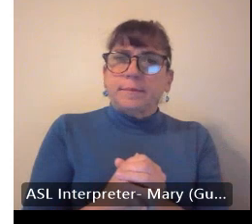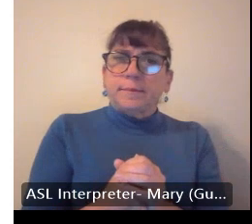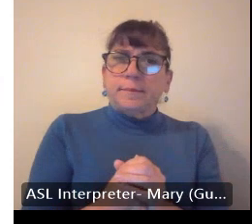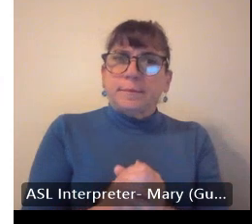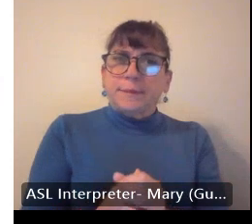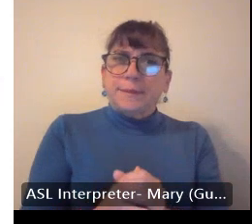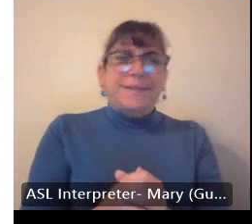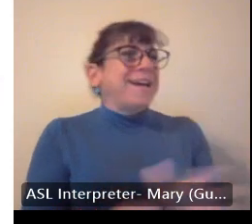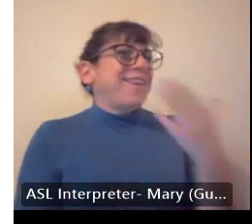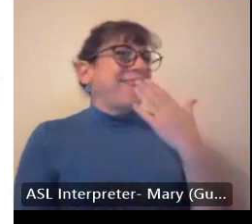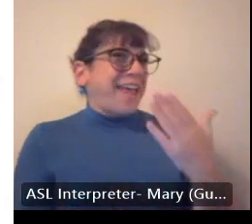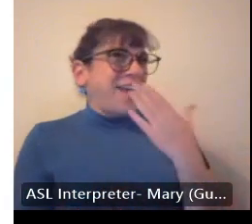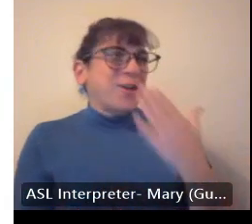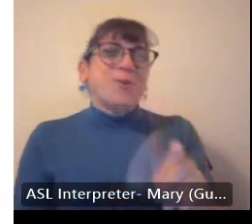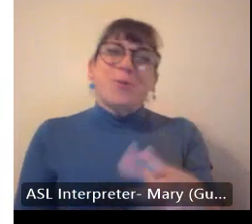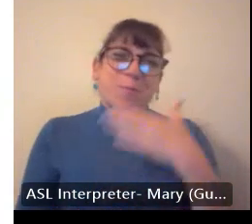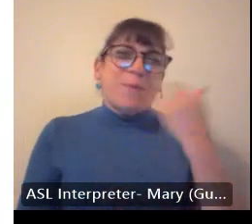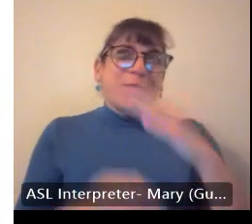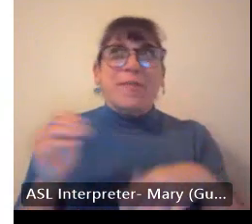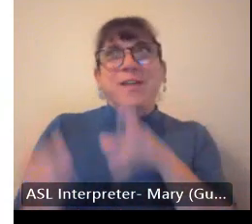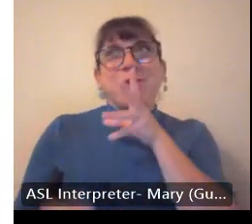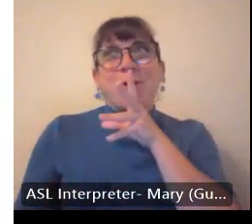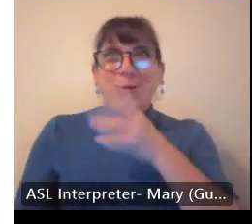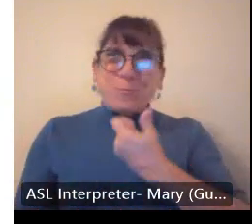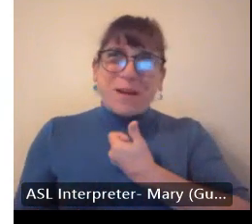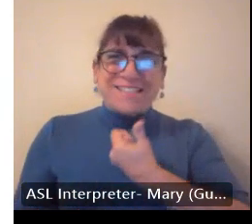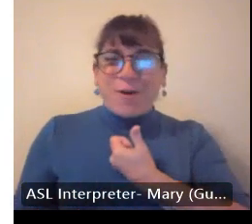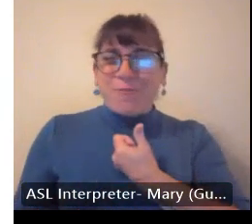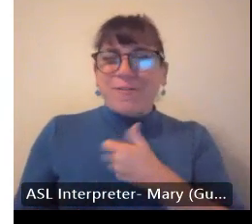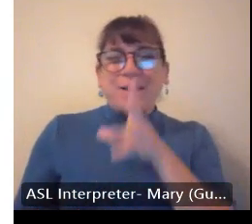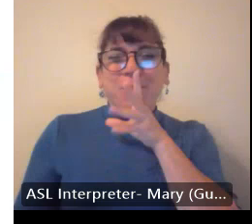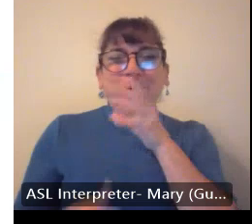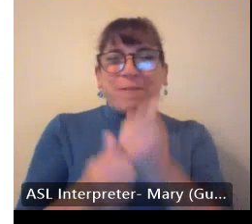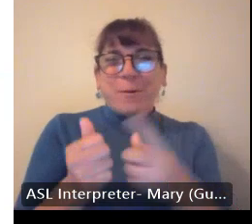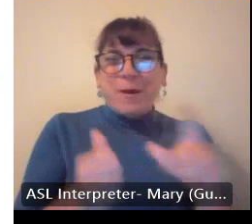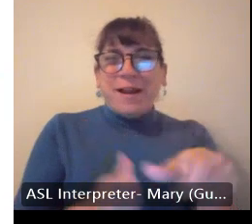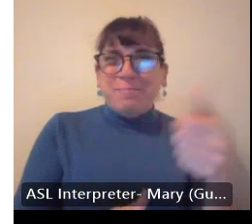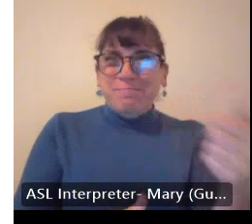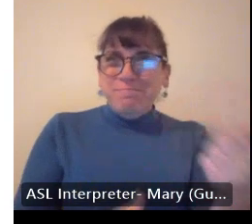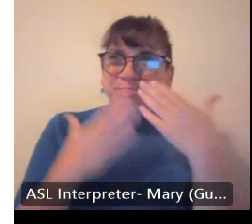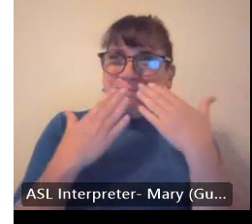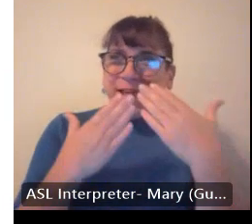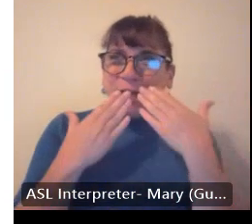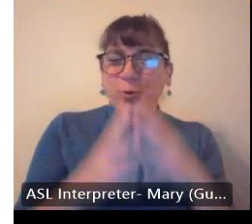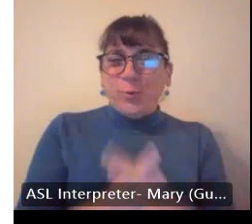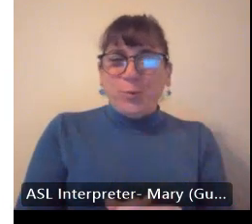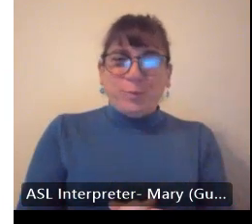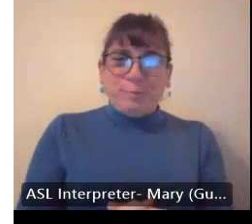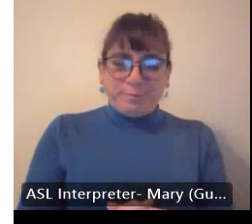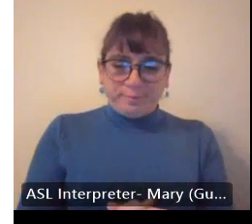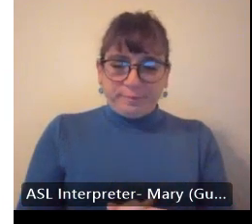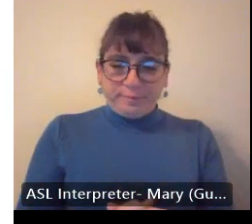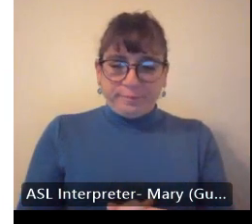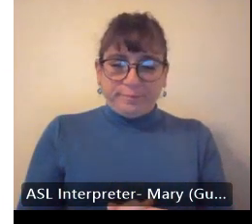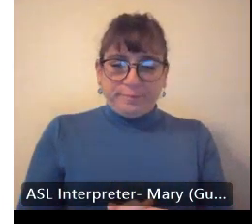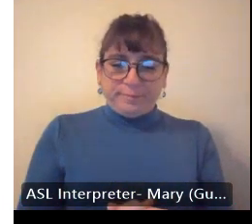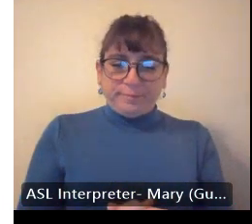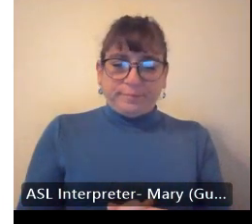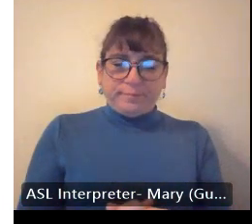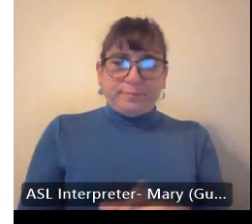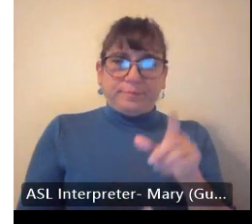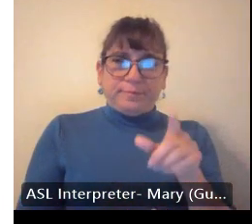Thank you. Much better than just talking to myself, talking to everybody else. Thank you for key guidance